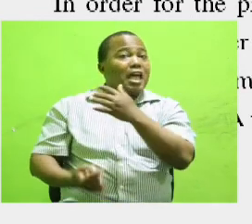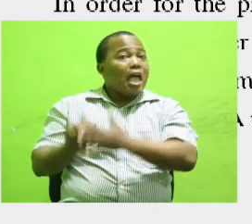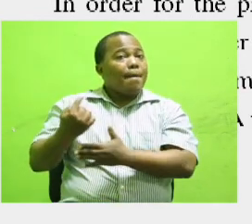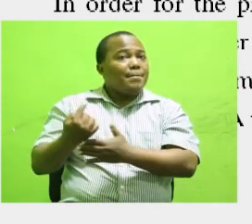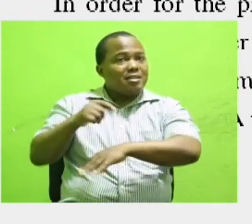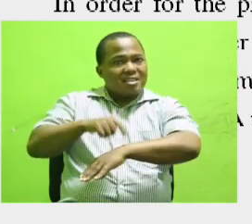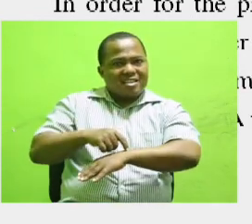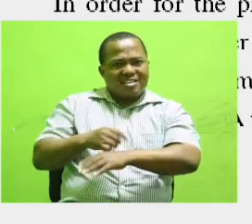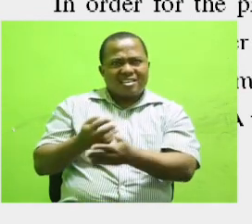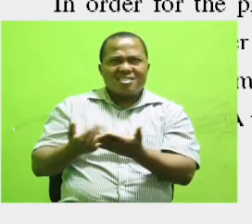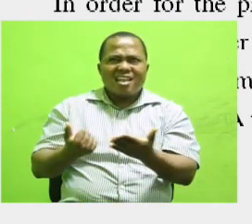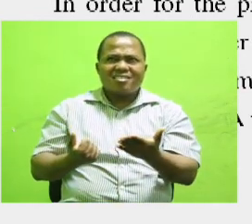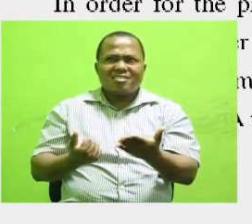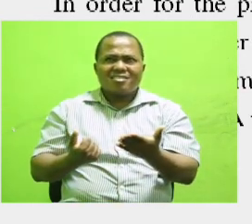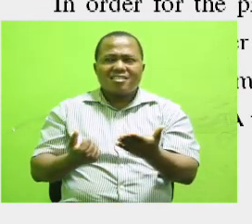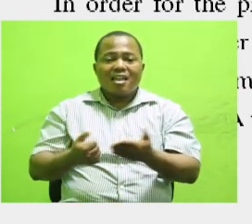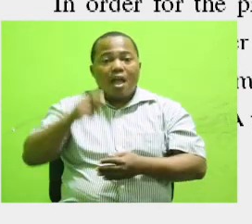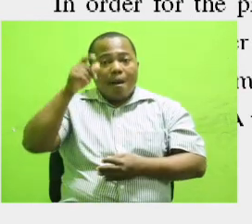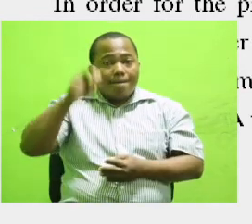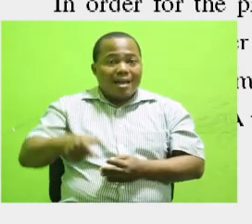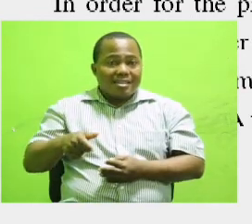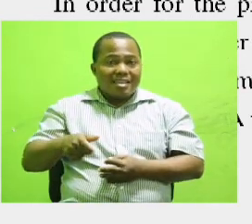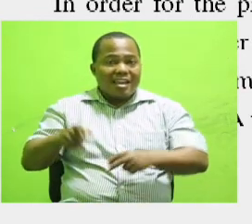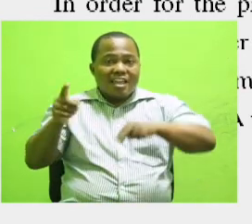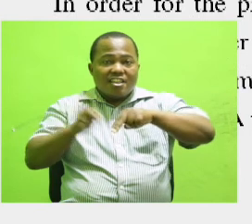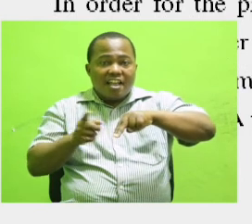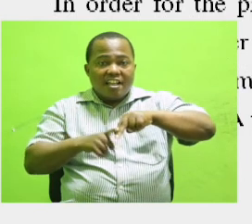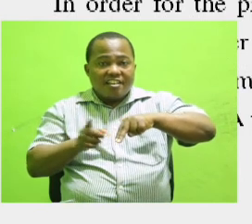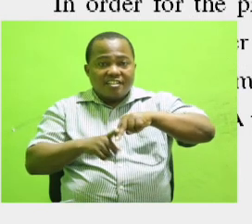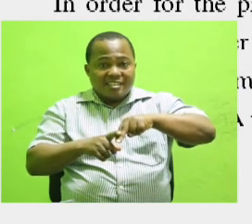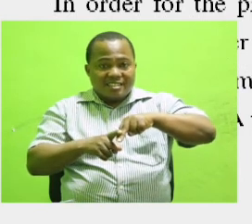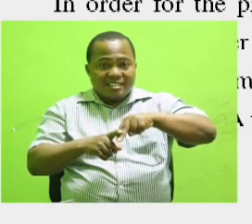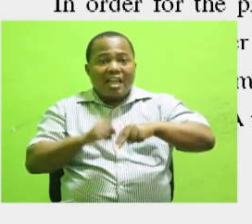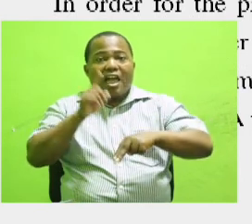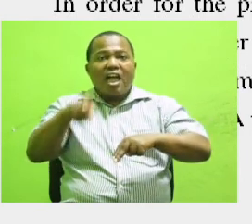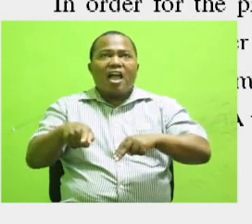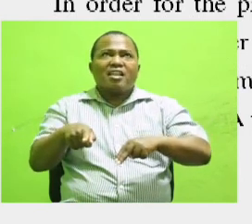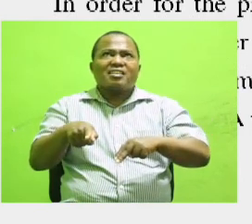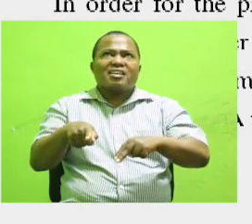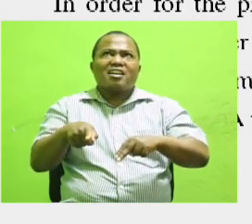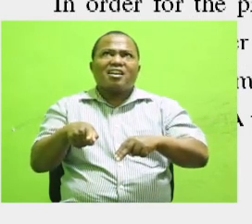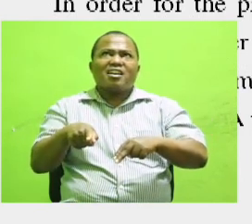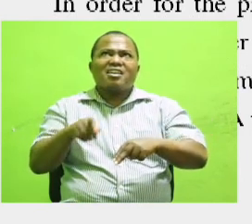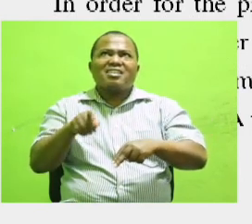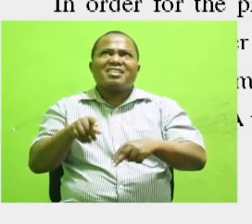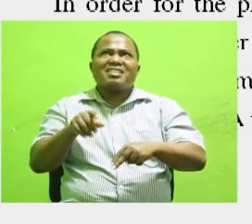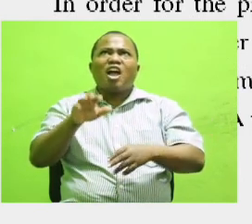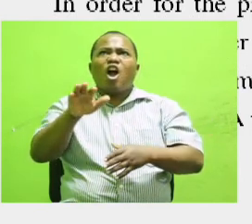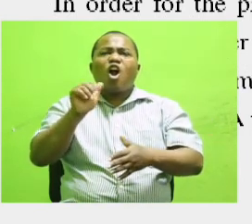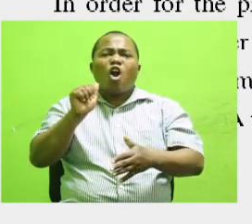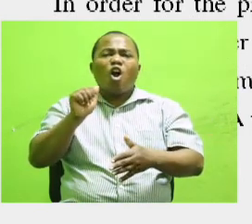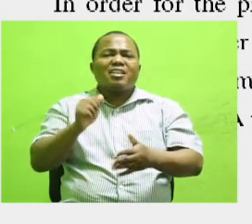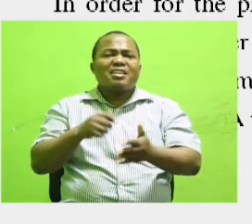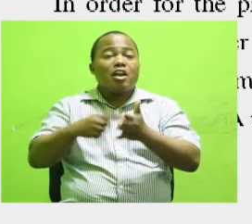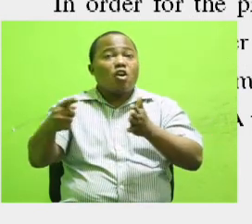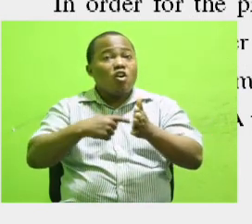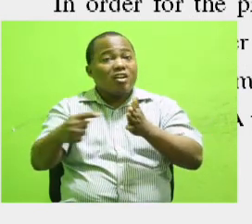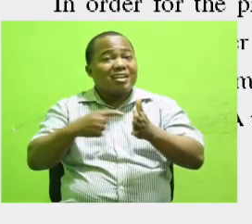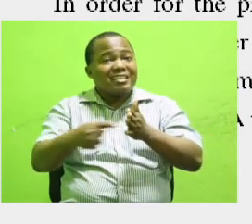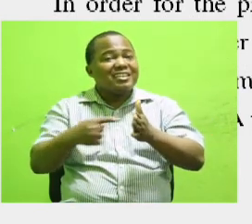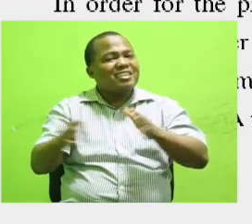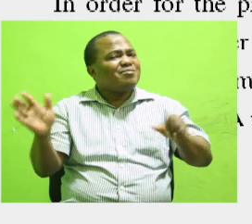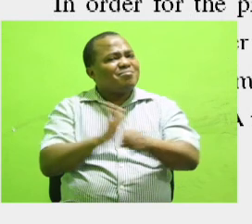that a person living with HIV AIDS can be called many names. One of them is